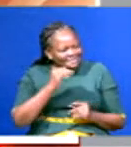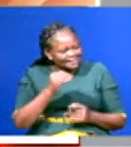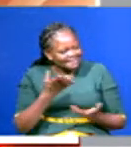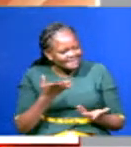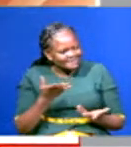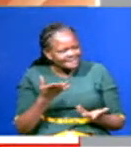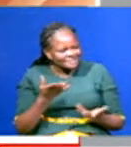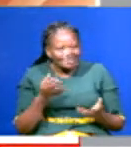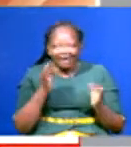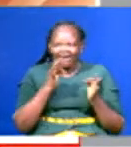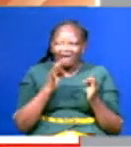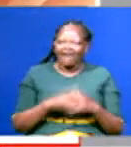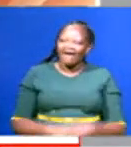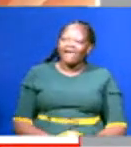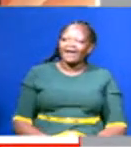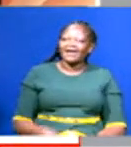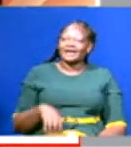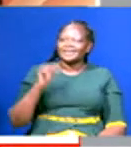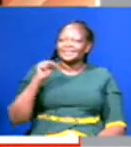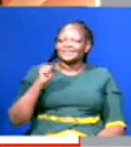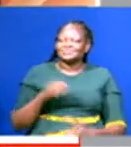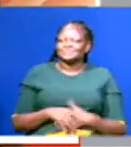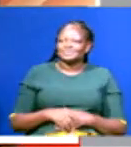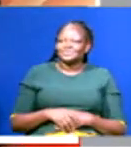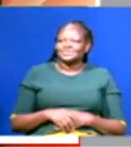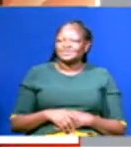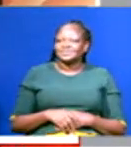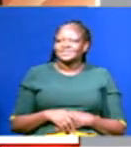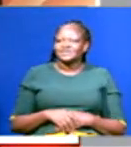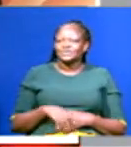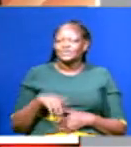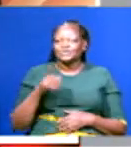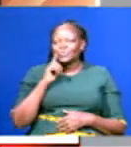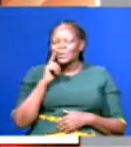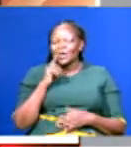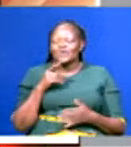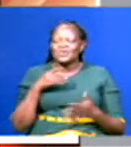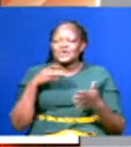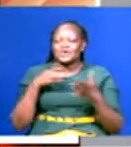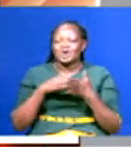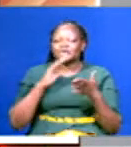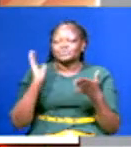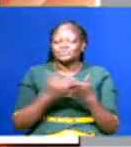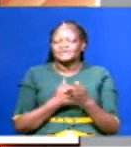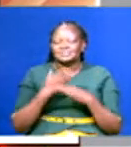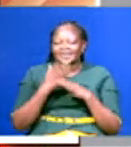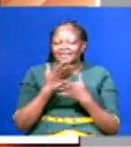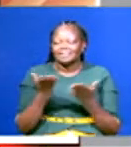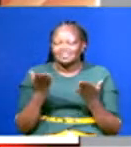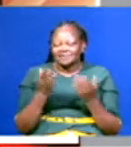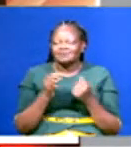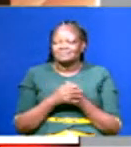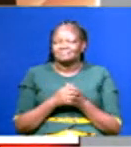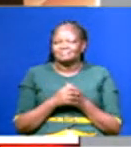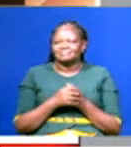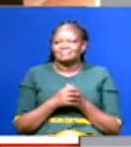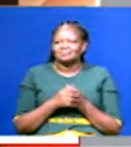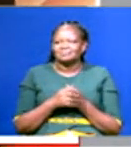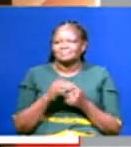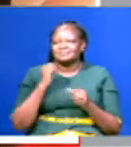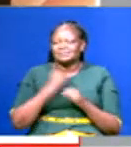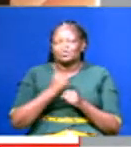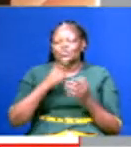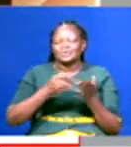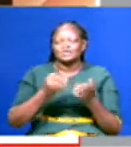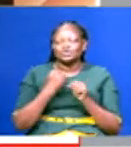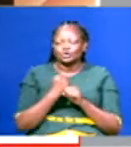Yes. Yeah. Ah, okay. Tom, we're off tomorrow. Who is breaking the barriers and ensuring that she does what she needs by to do.